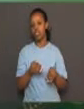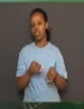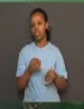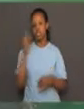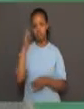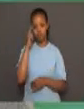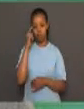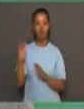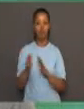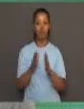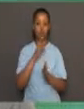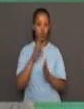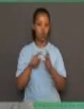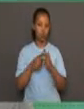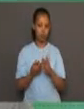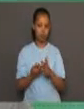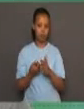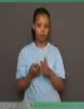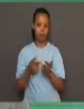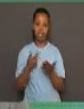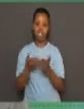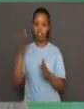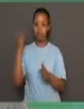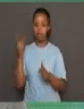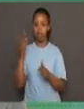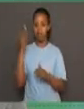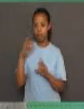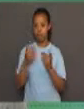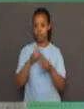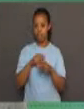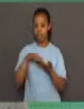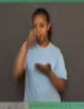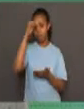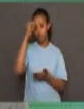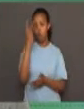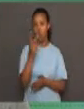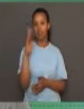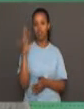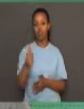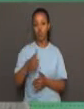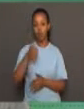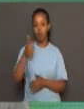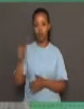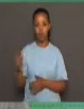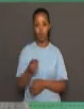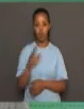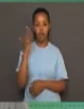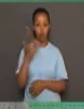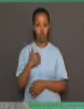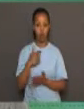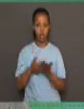to begin. As we learned in our last lesson, there are two main features